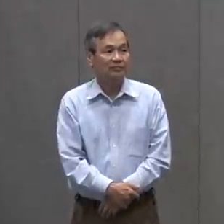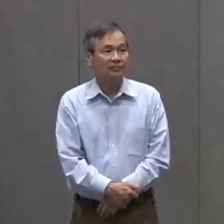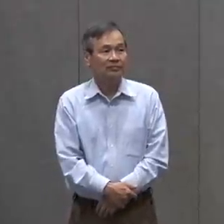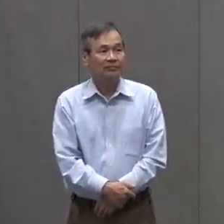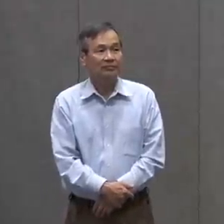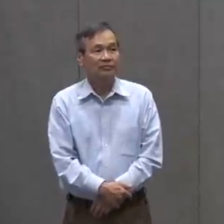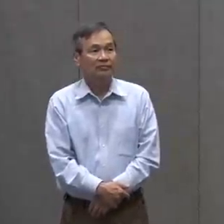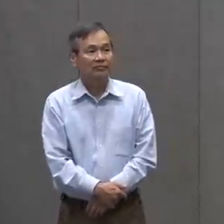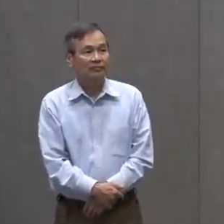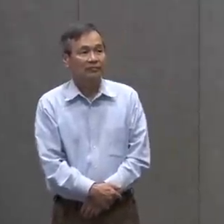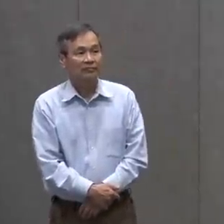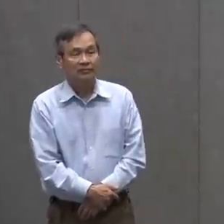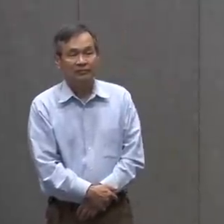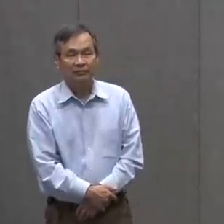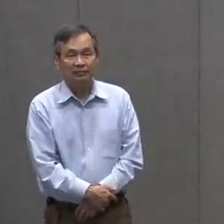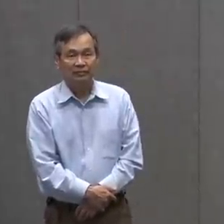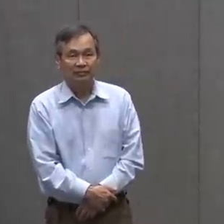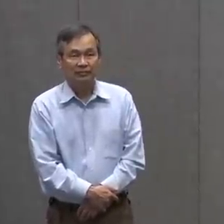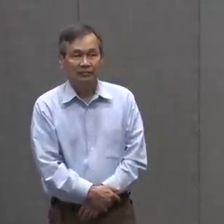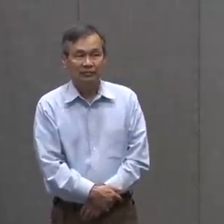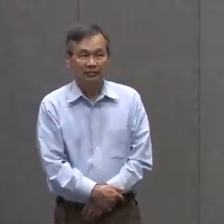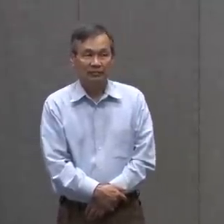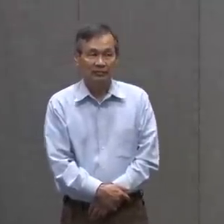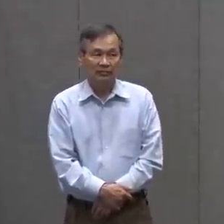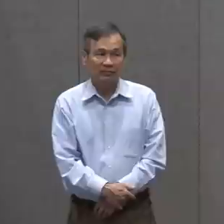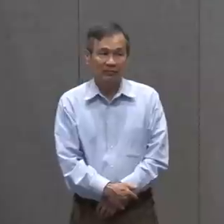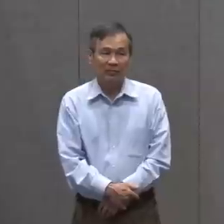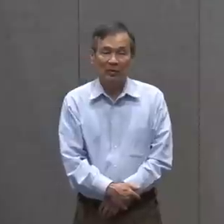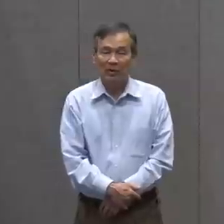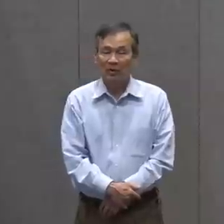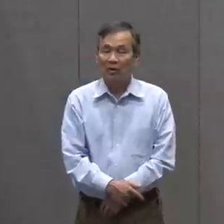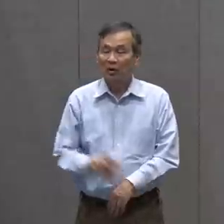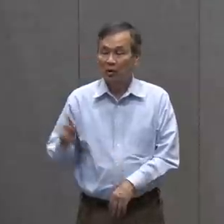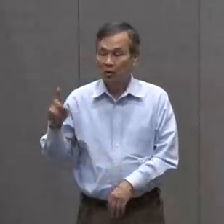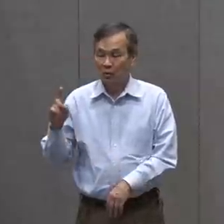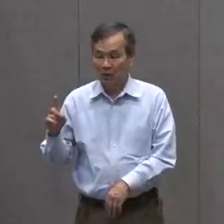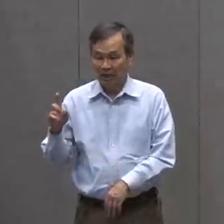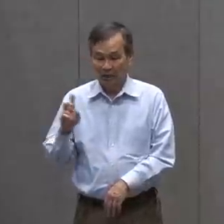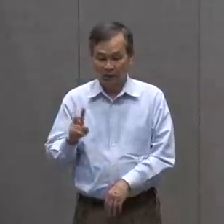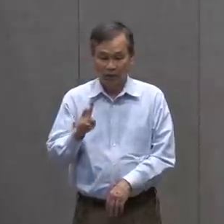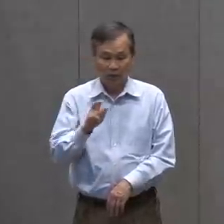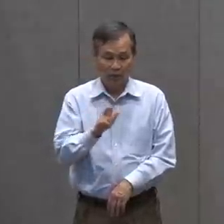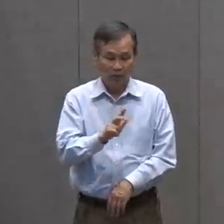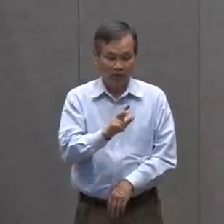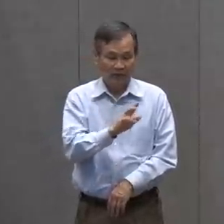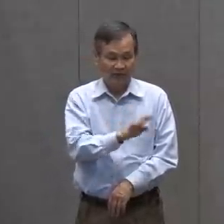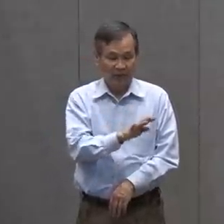All right. And I roll a 4. So